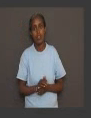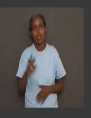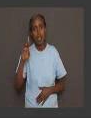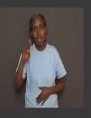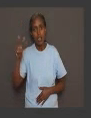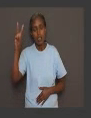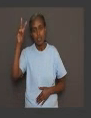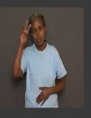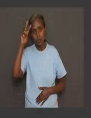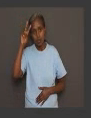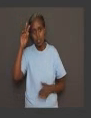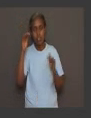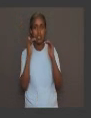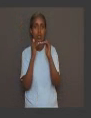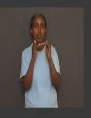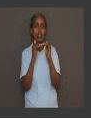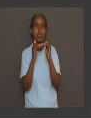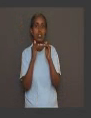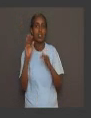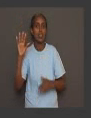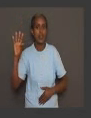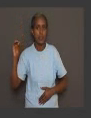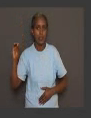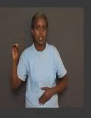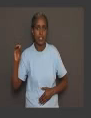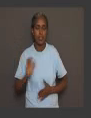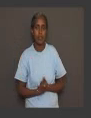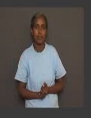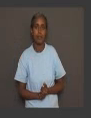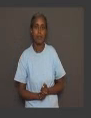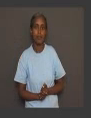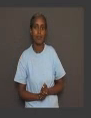r squared equals 50.